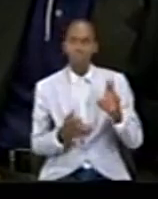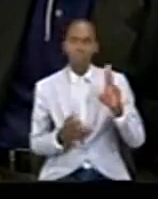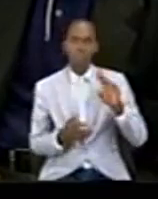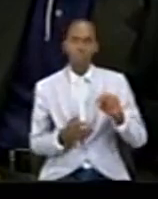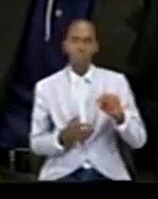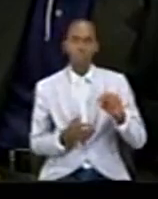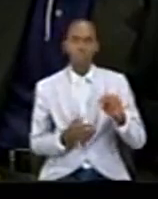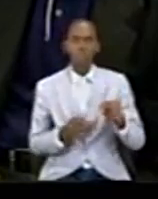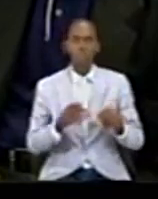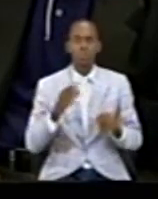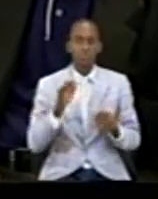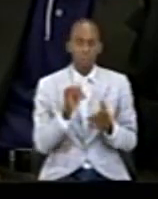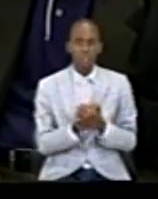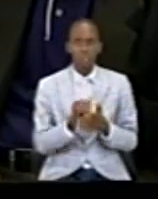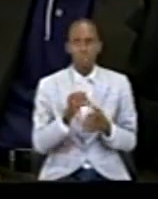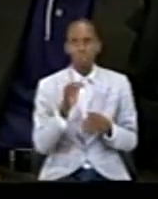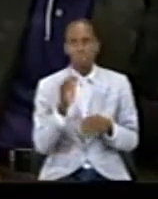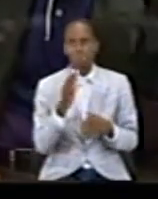loved,